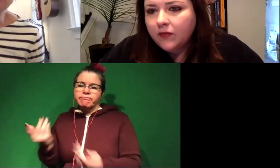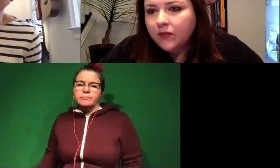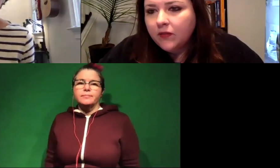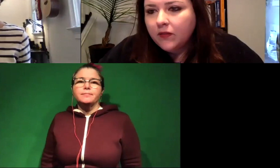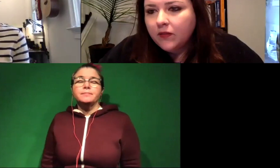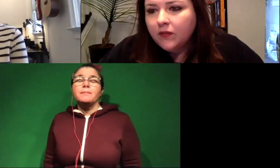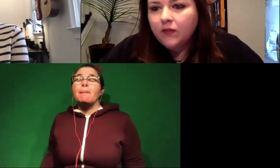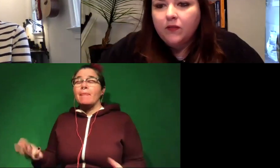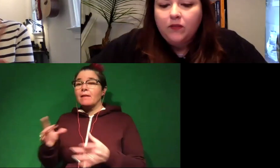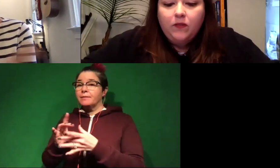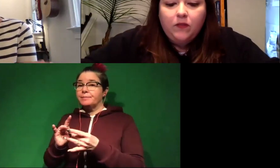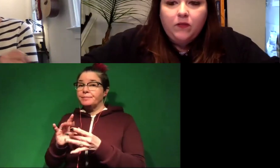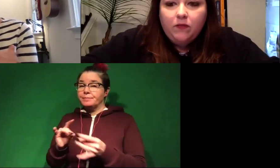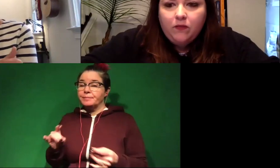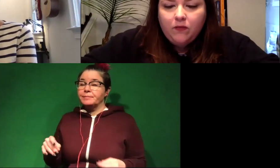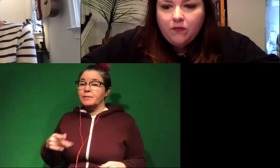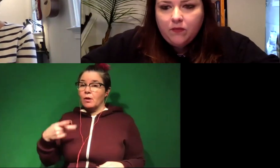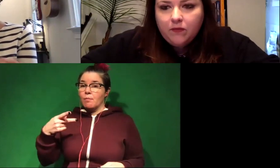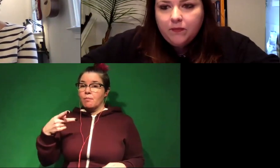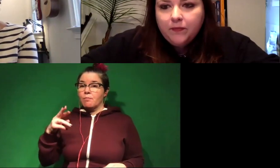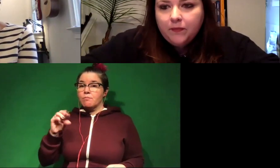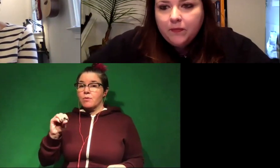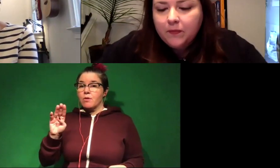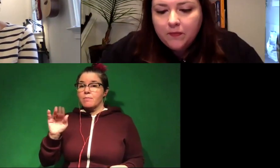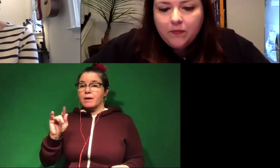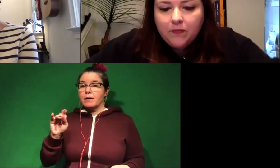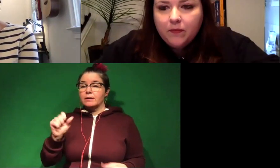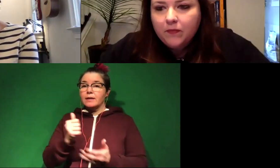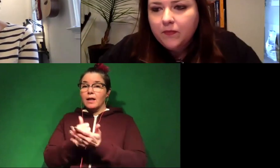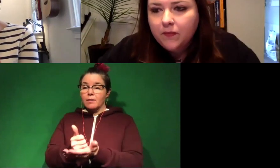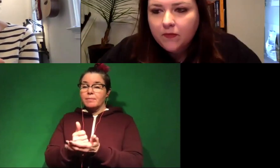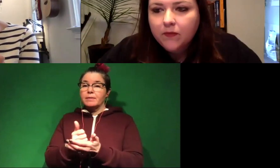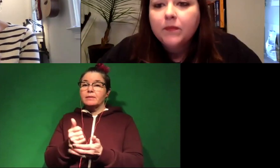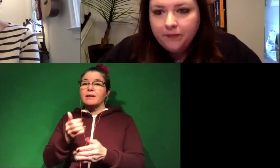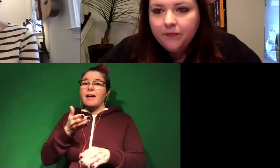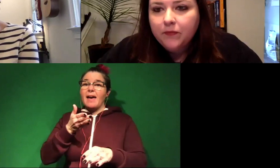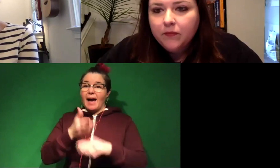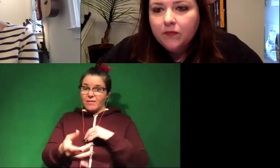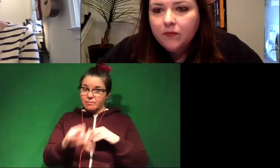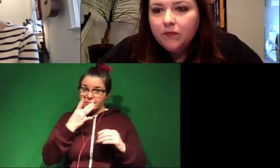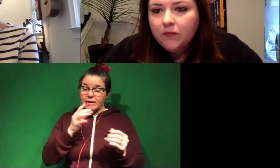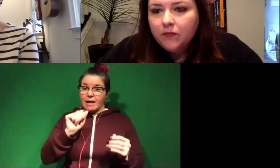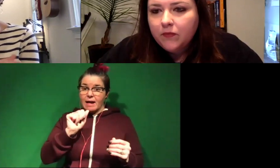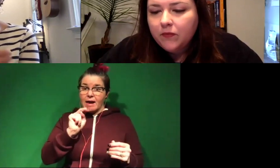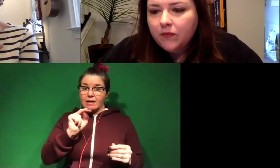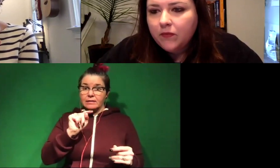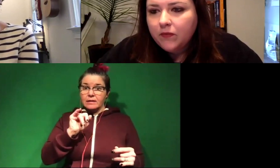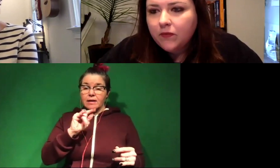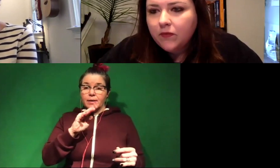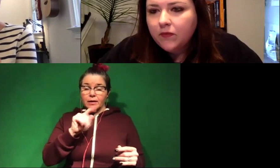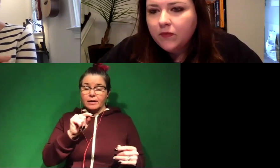being said, the two cases where probiotics do seem to help is post-antibiotic diarrhea. So if you do eat things like yogurt or take